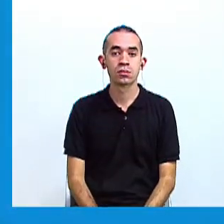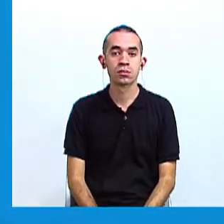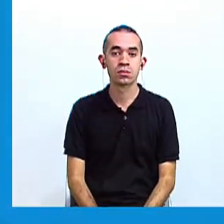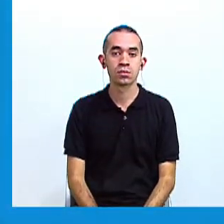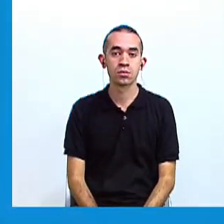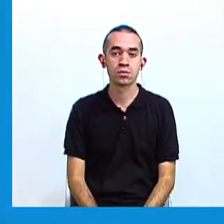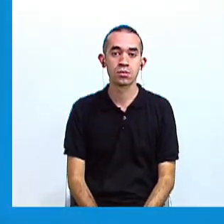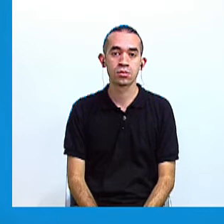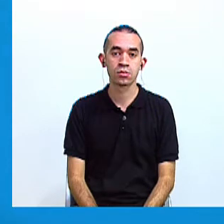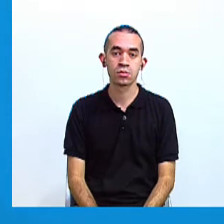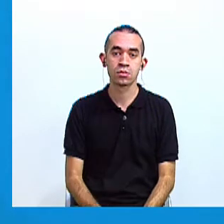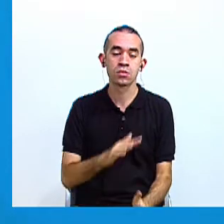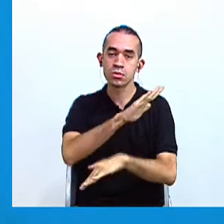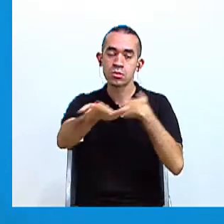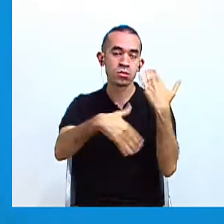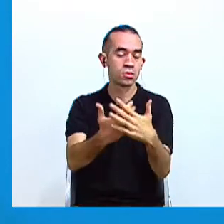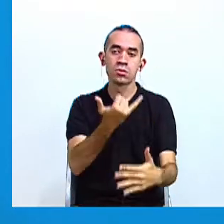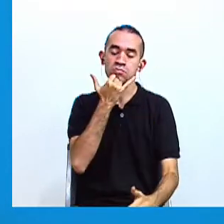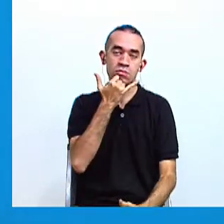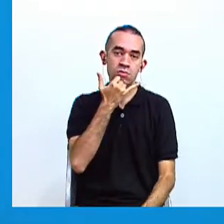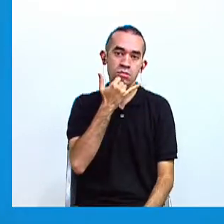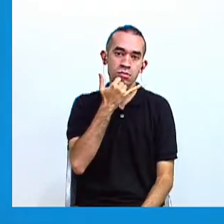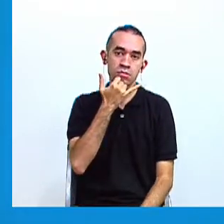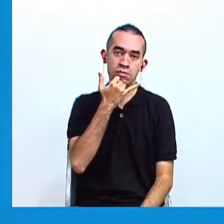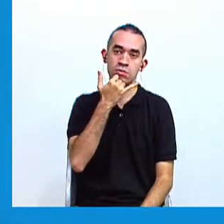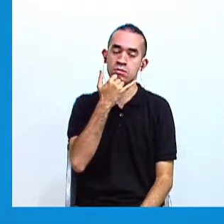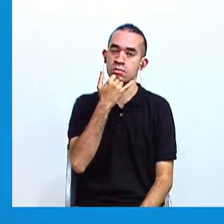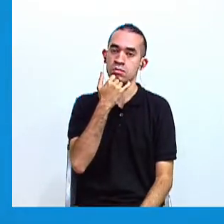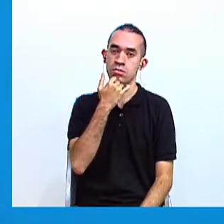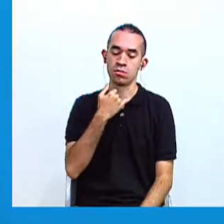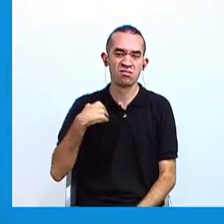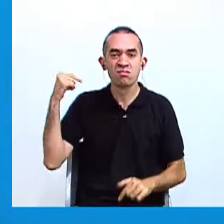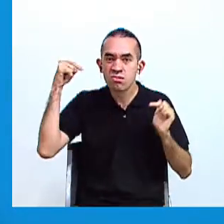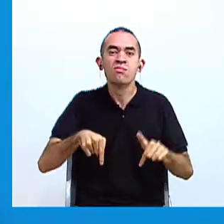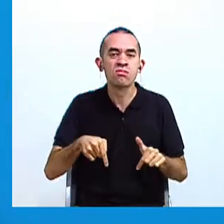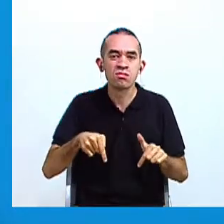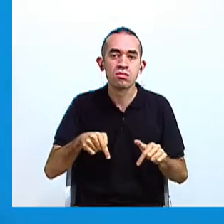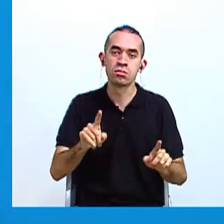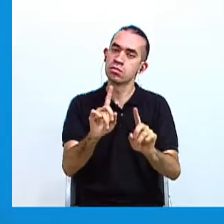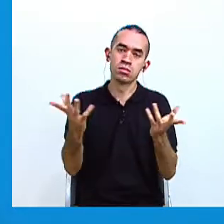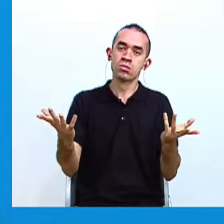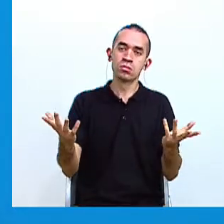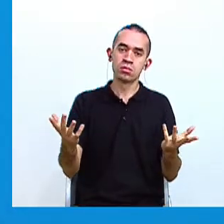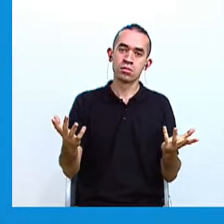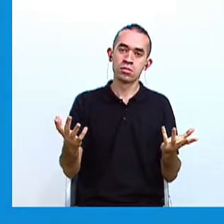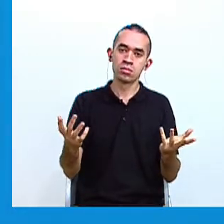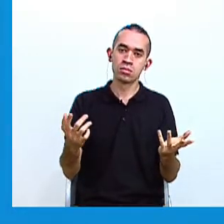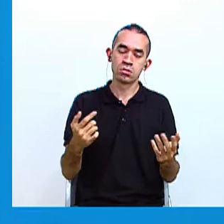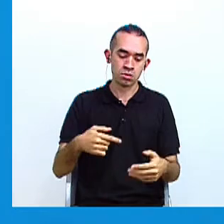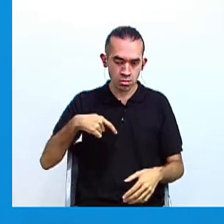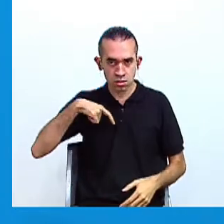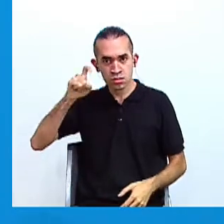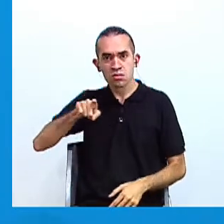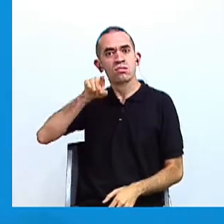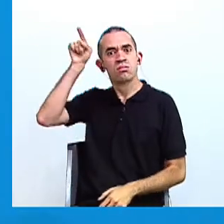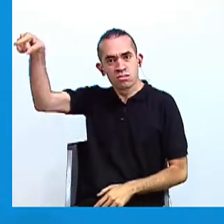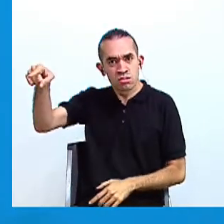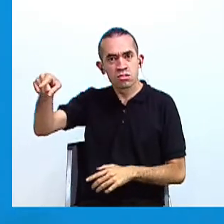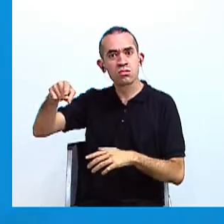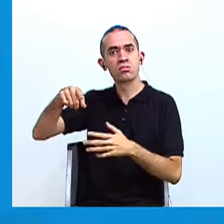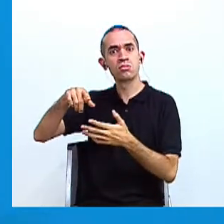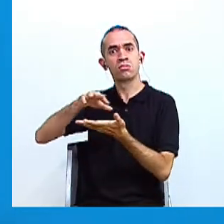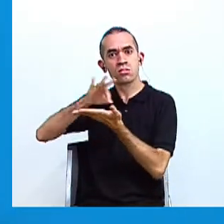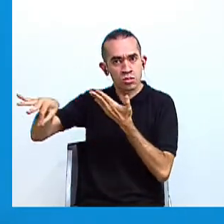This is all wrong. I shouldn't be up here. I should be back in school on the other side